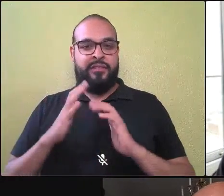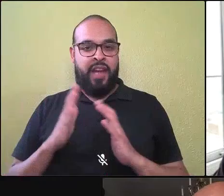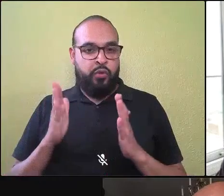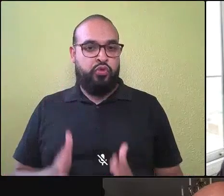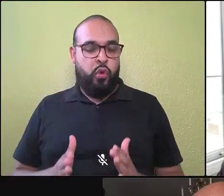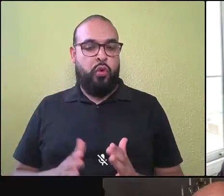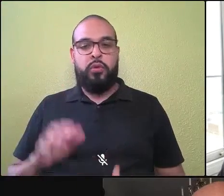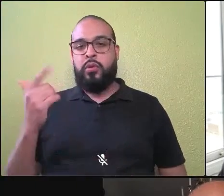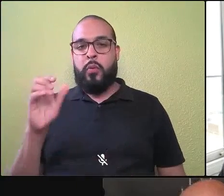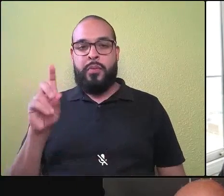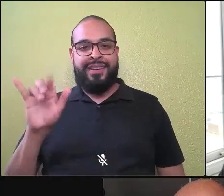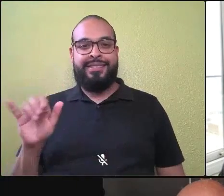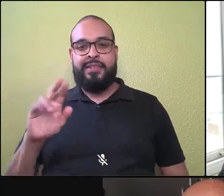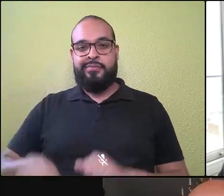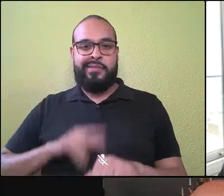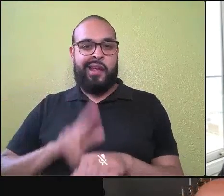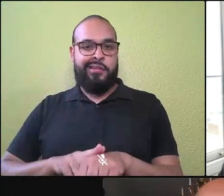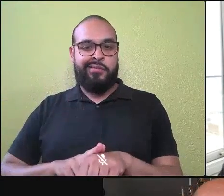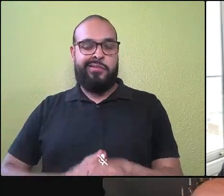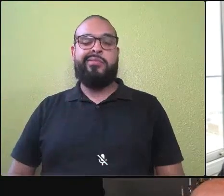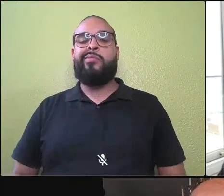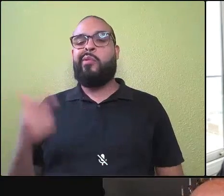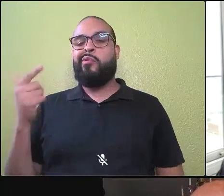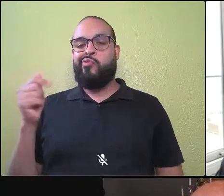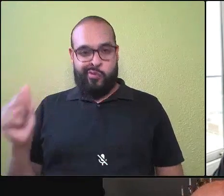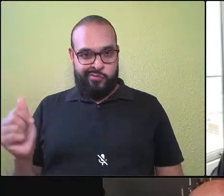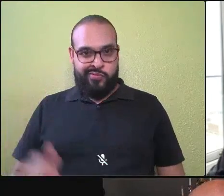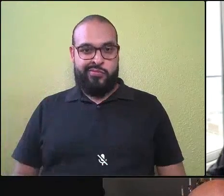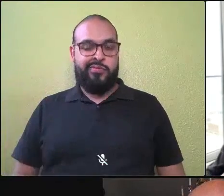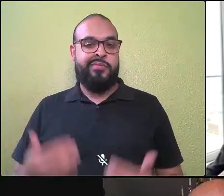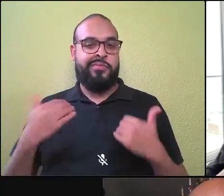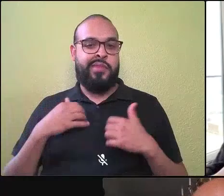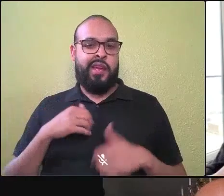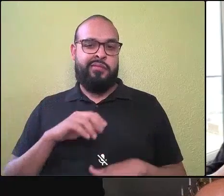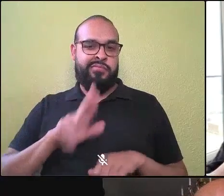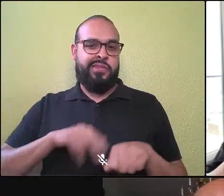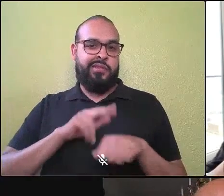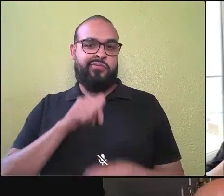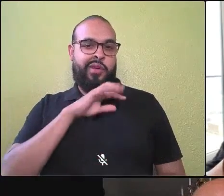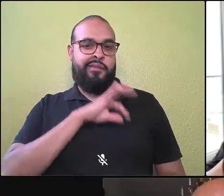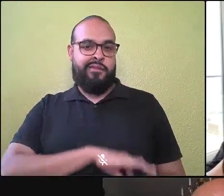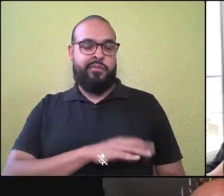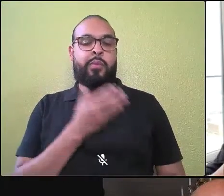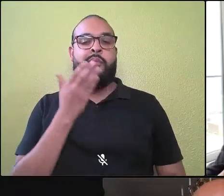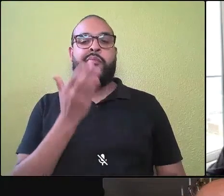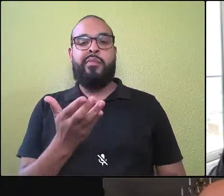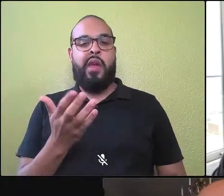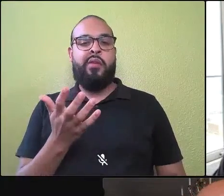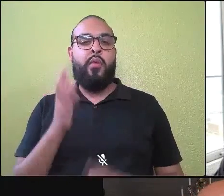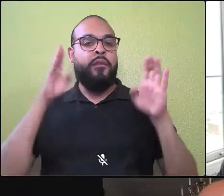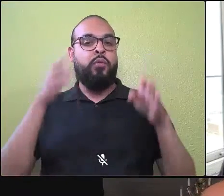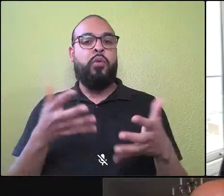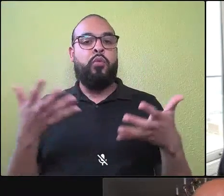nonprofit that has national roots, focused on closing what we call the relationship gap for tech-focused social entrepreneurs and